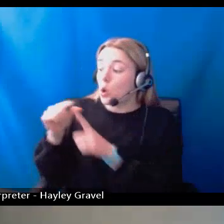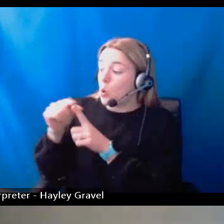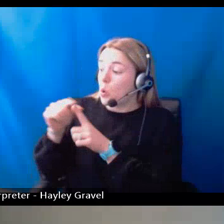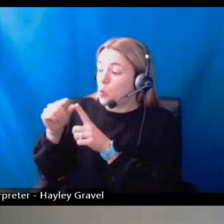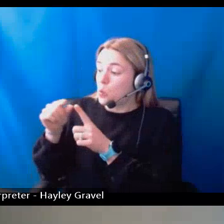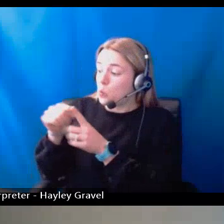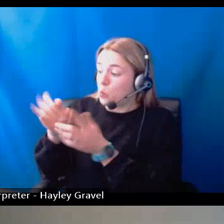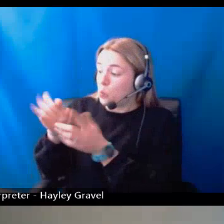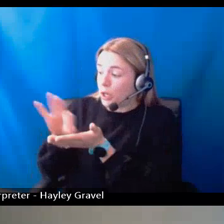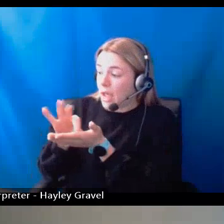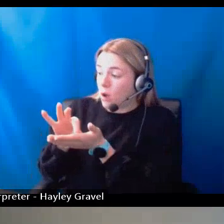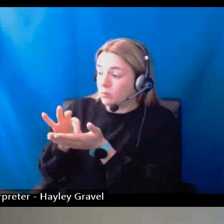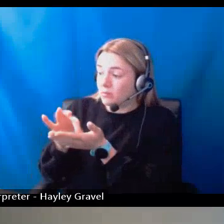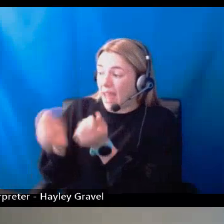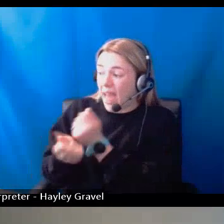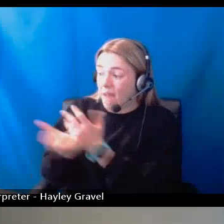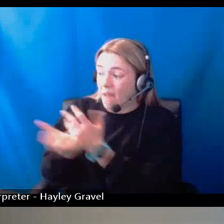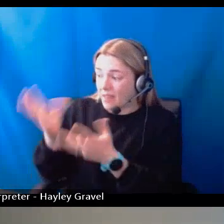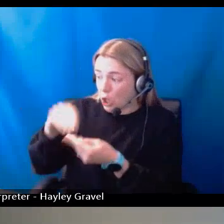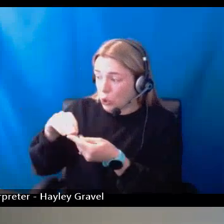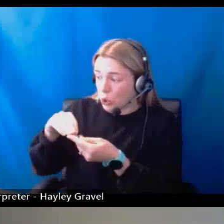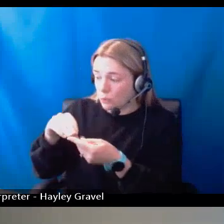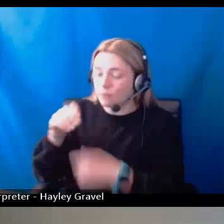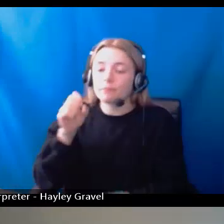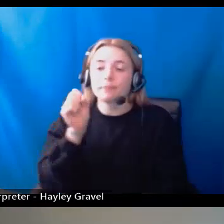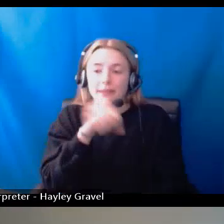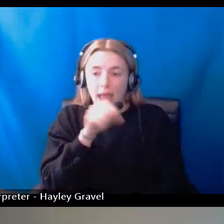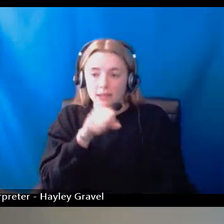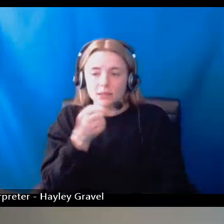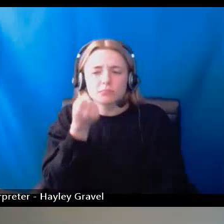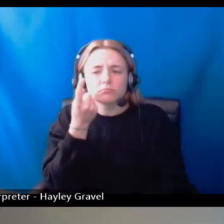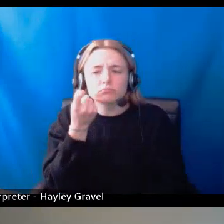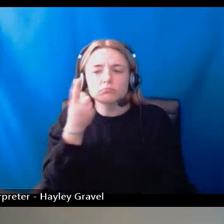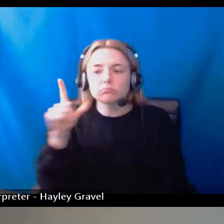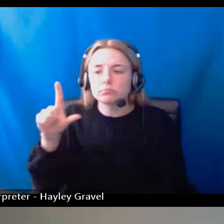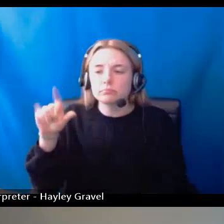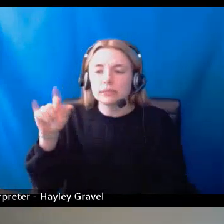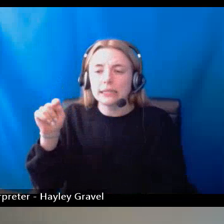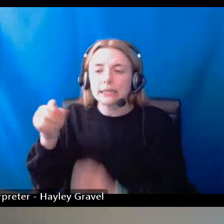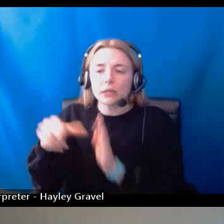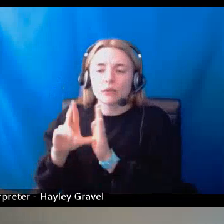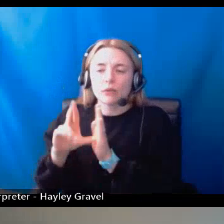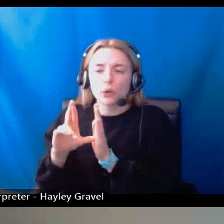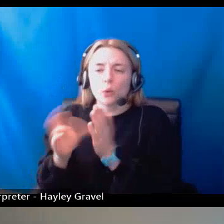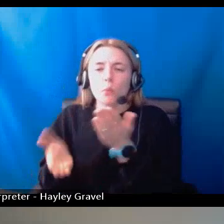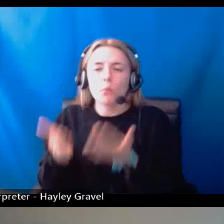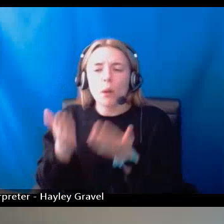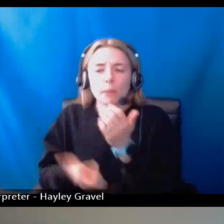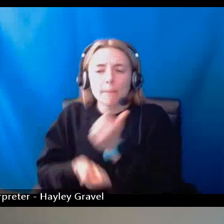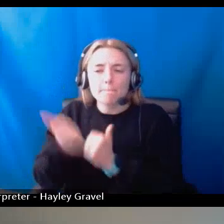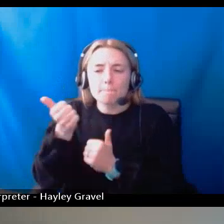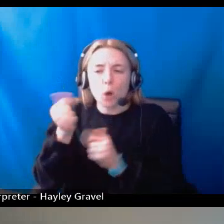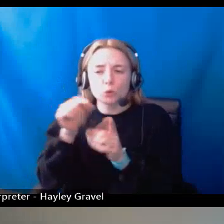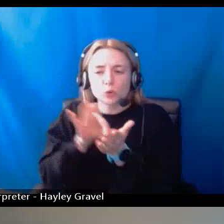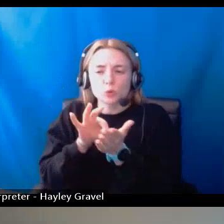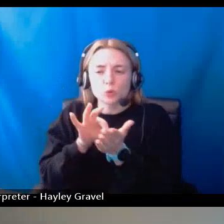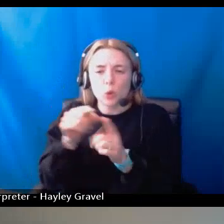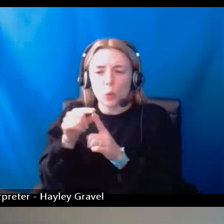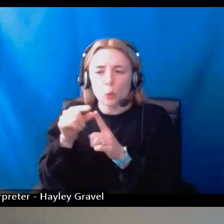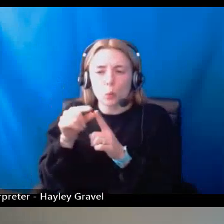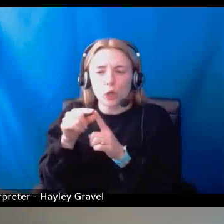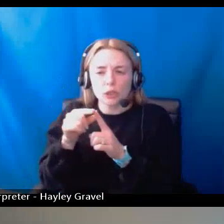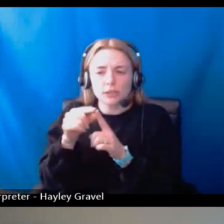Your lit review may be the bulk of that, and that's okay. That's okay. But you want to